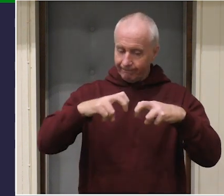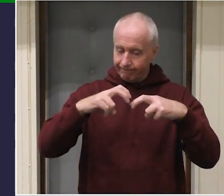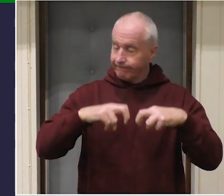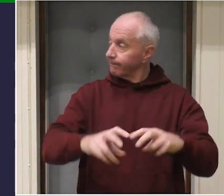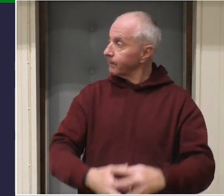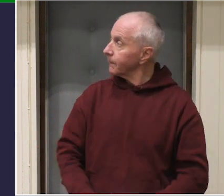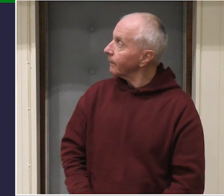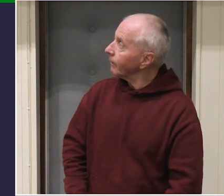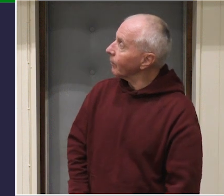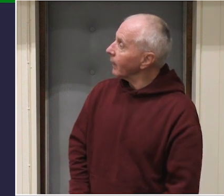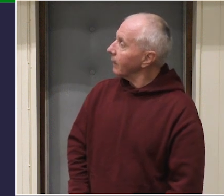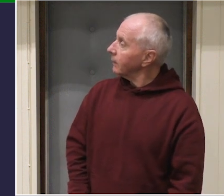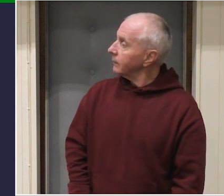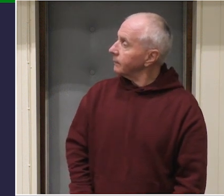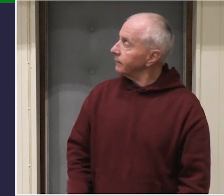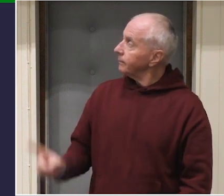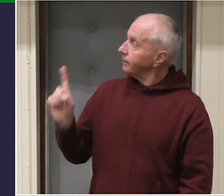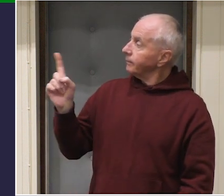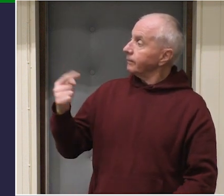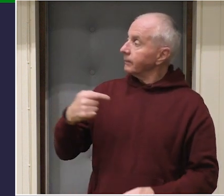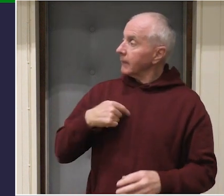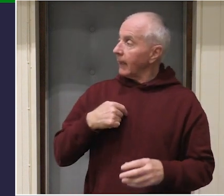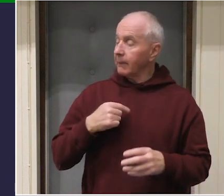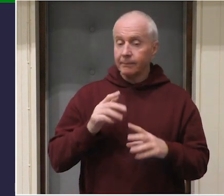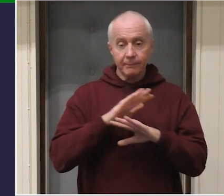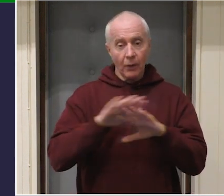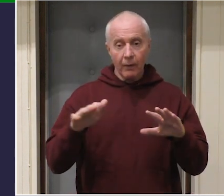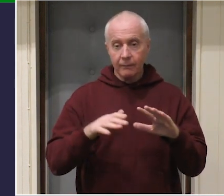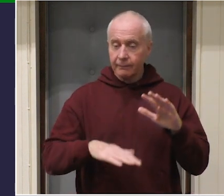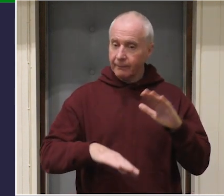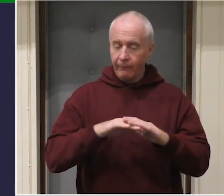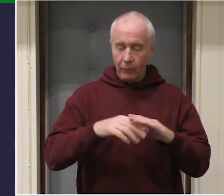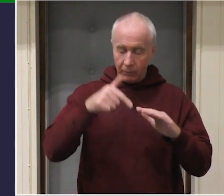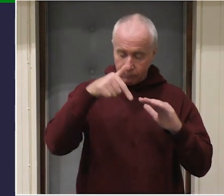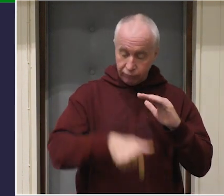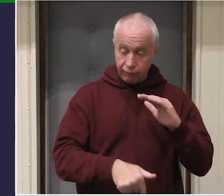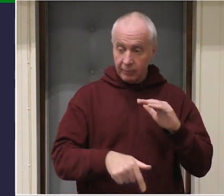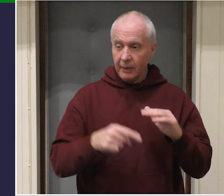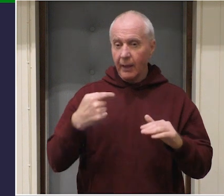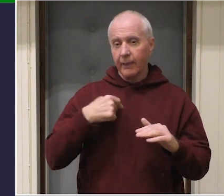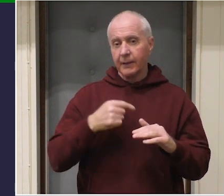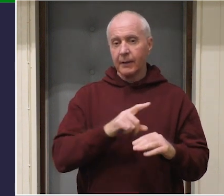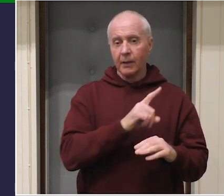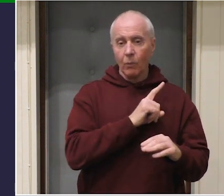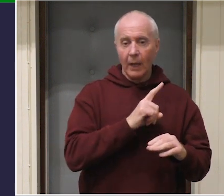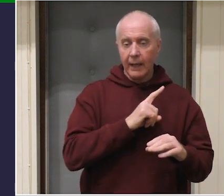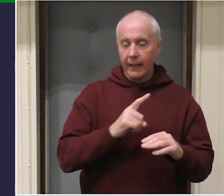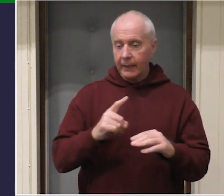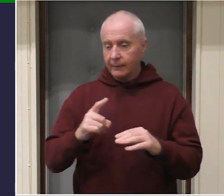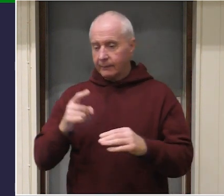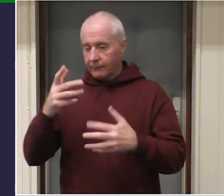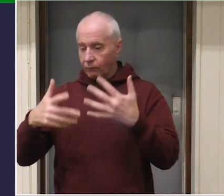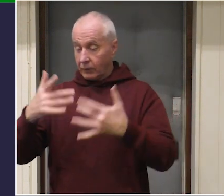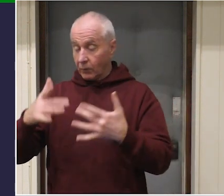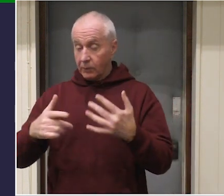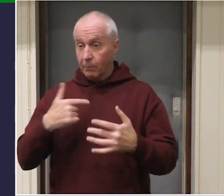My next point is that I'm not really going to go into the nitty-gritty of this. This is kind of a why and the results talk, but I just want to